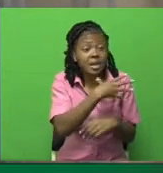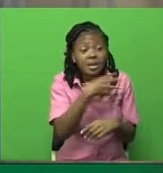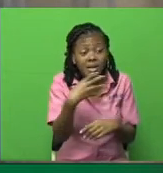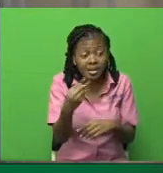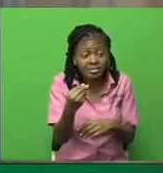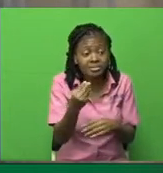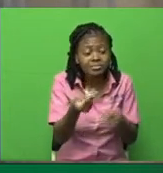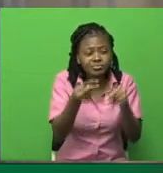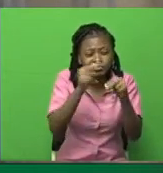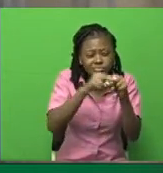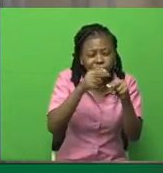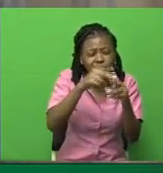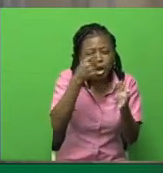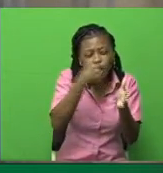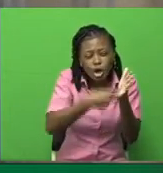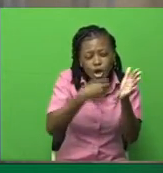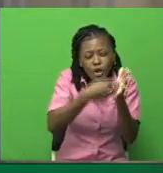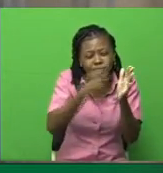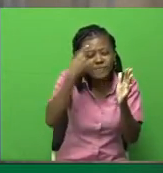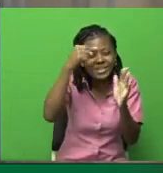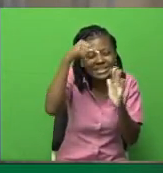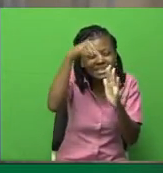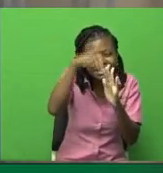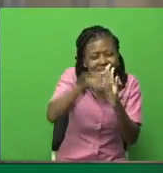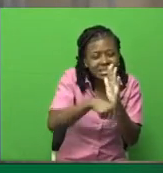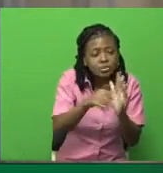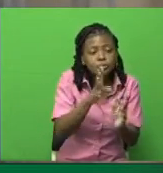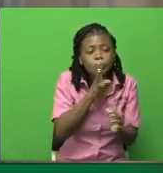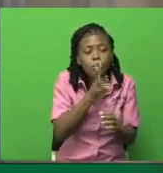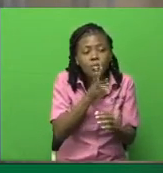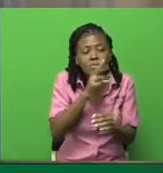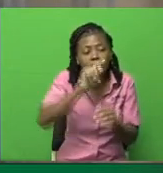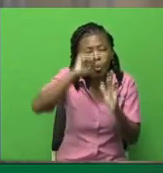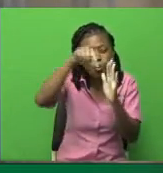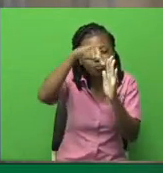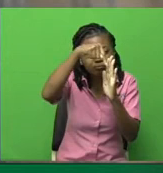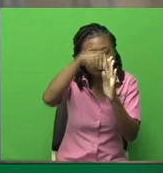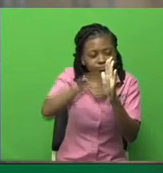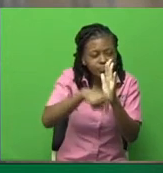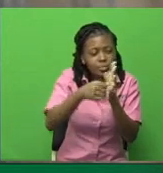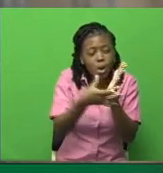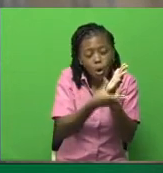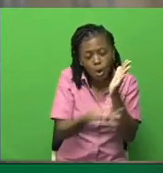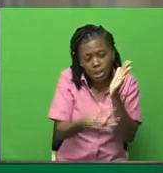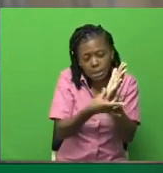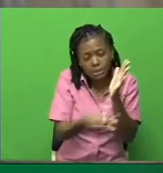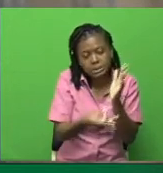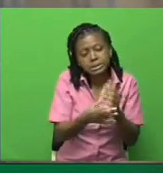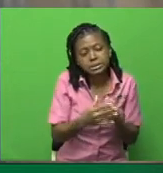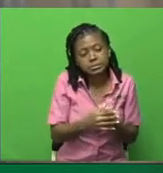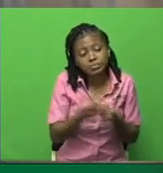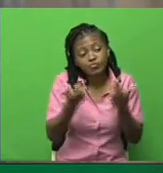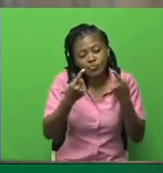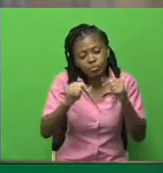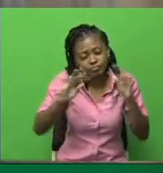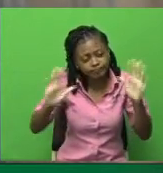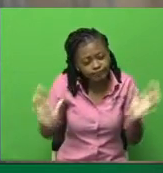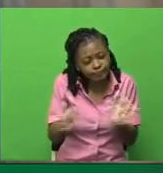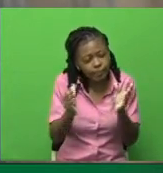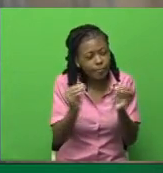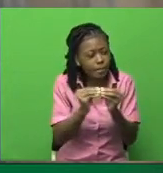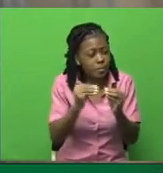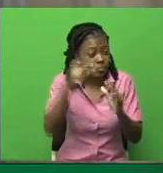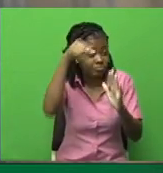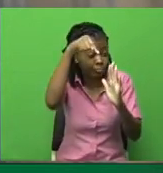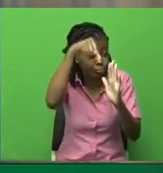water and interest was saying accelerated Capital incentives for develop and Drilling and exploration Drilling